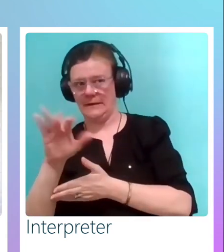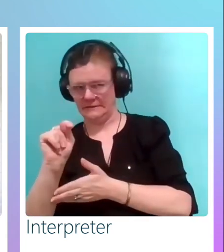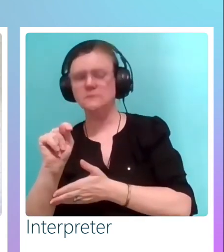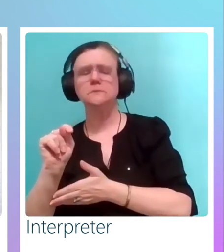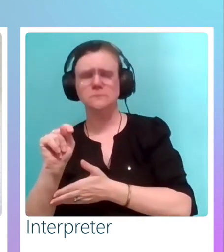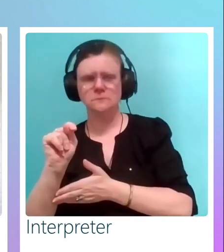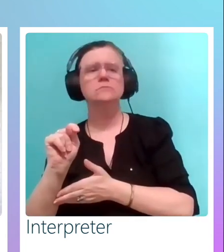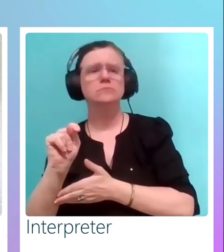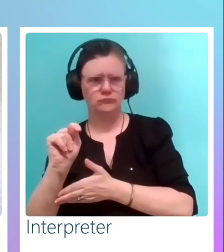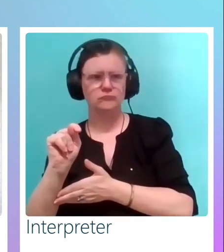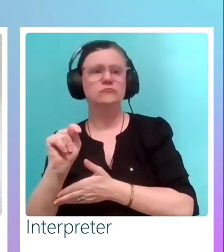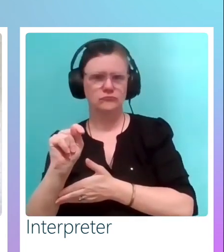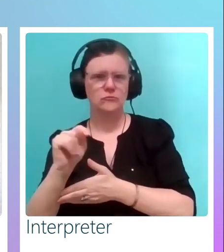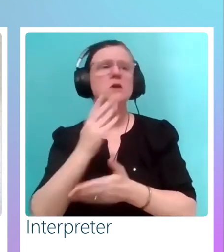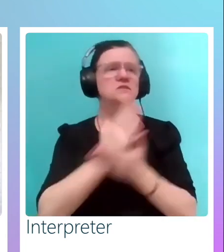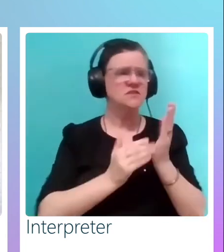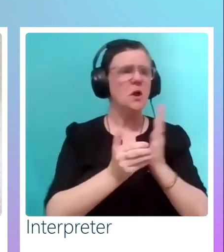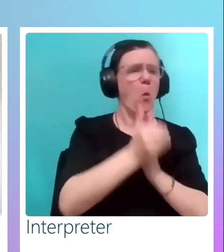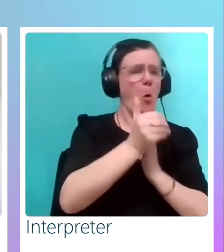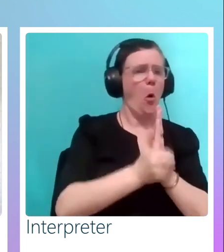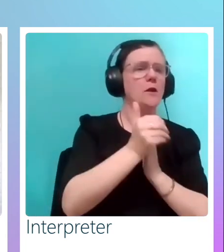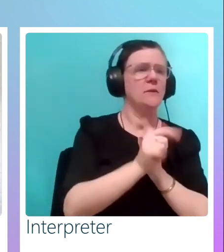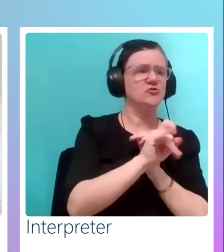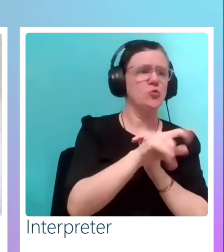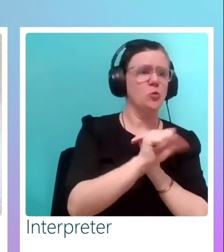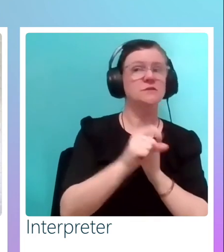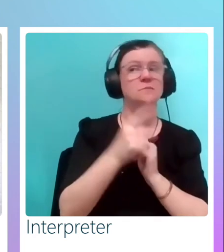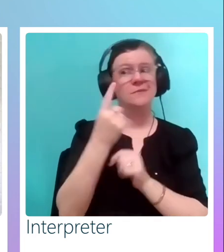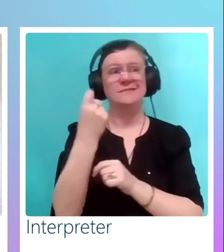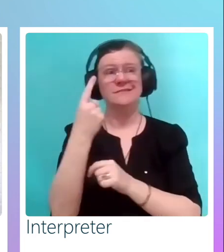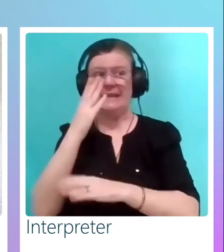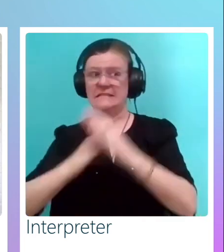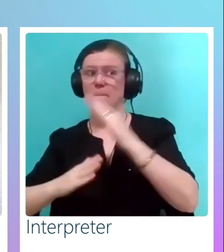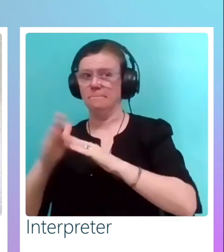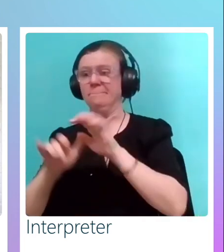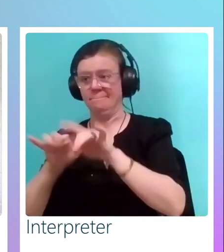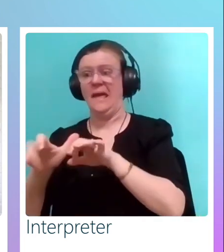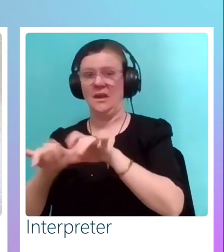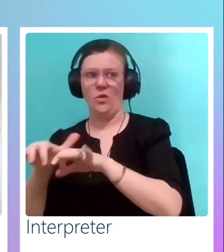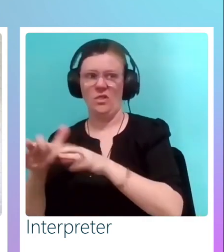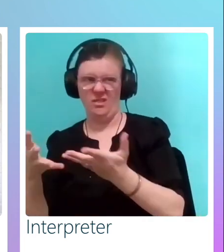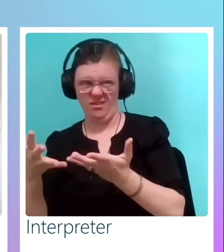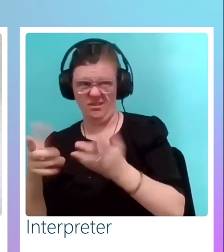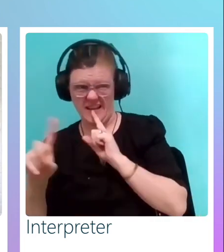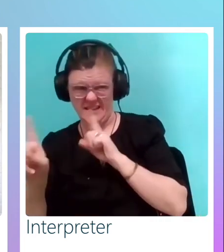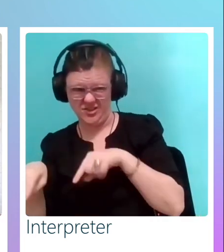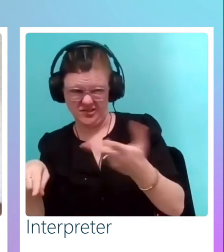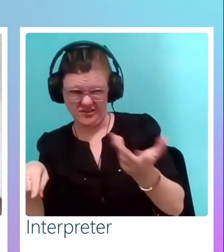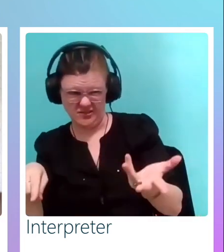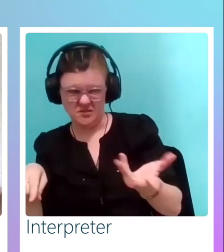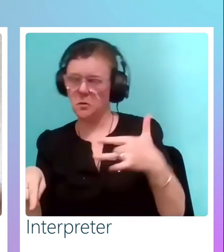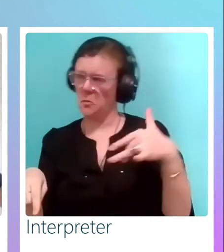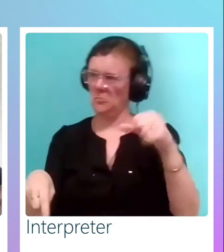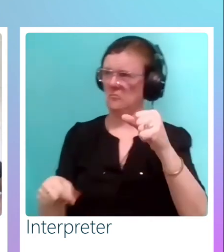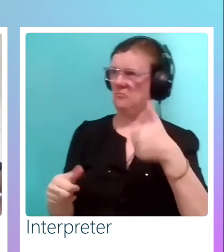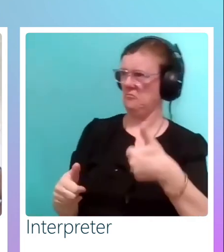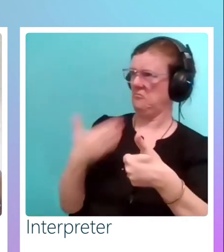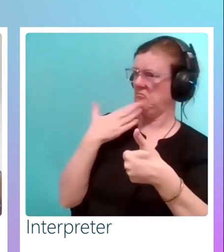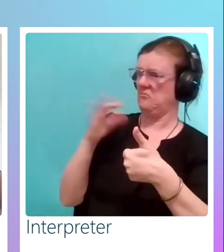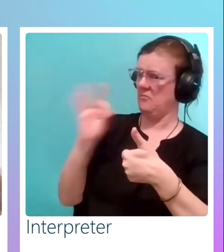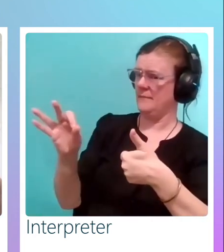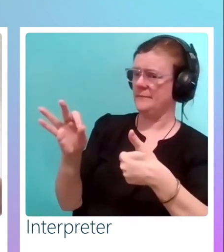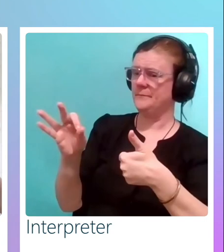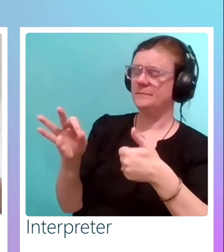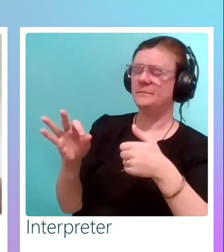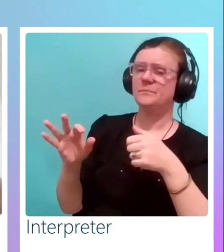use automated tools to help us with that, but it will be a manual process. So yeah, does that answer the question? Yeah, I think that's good.